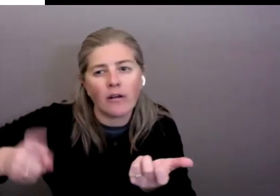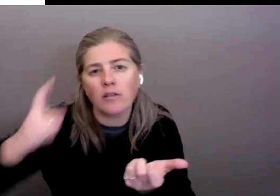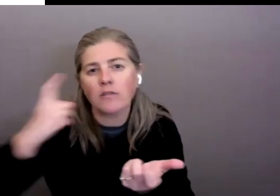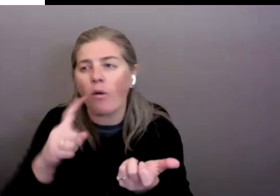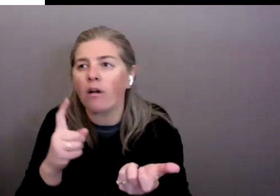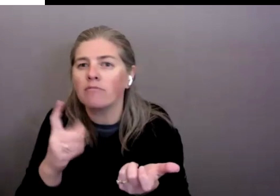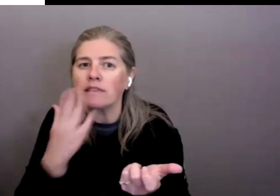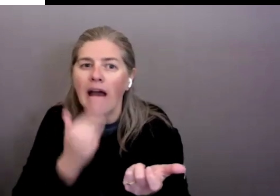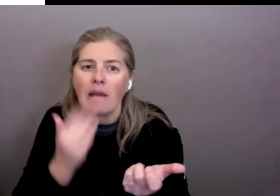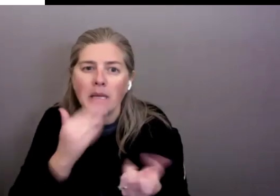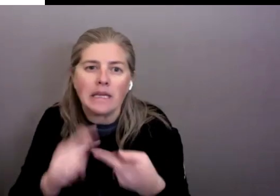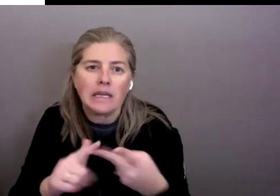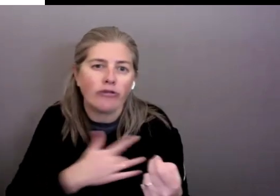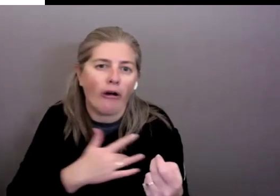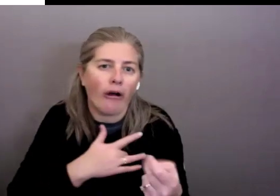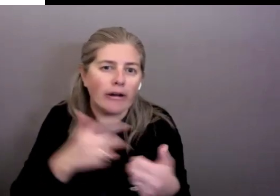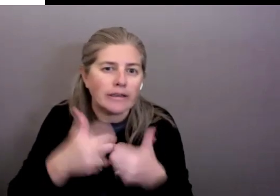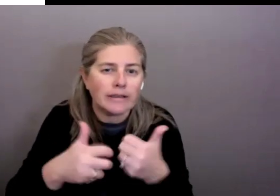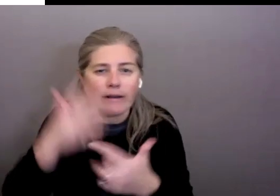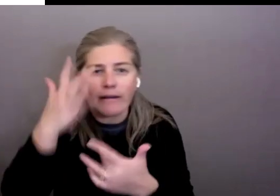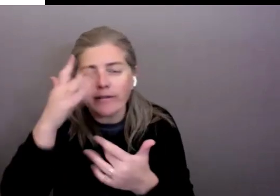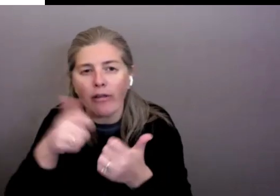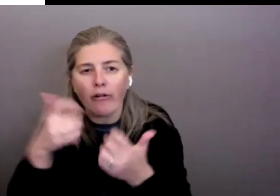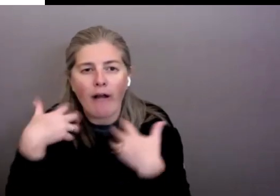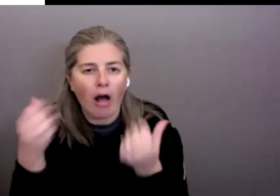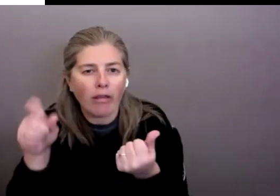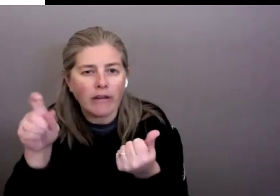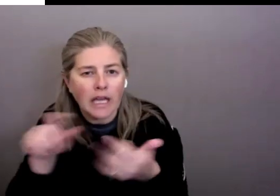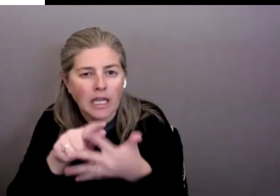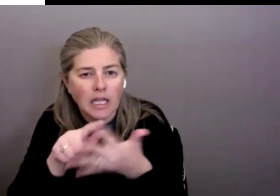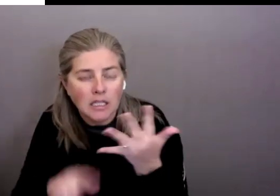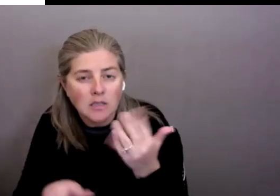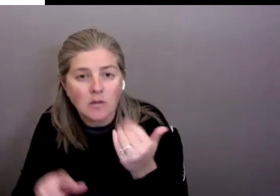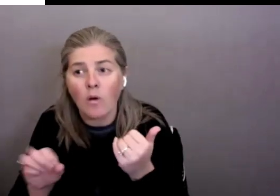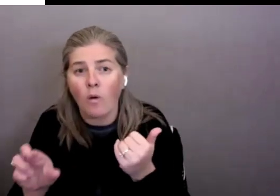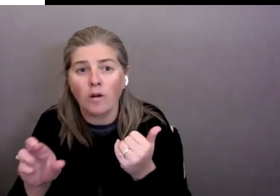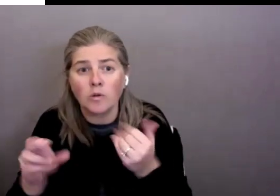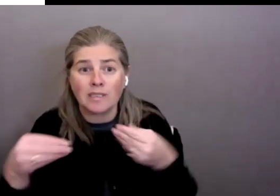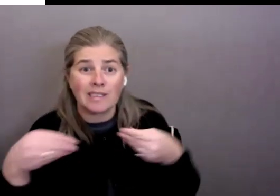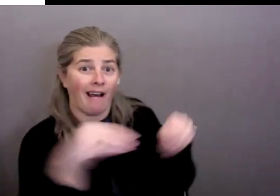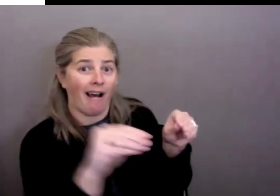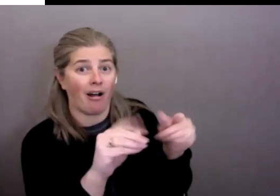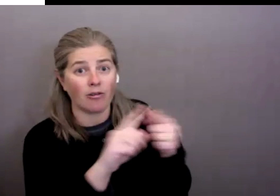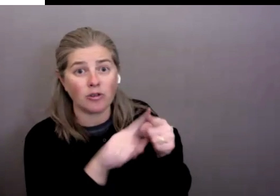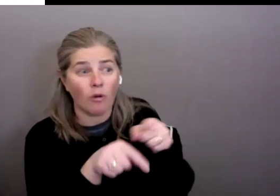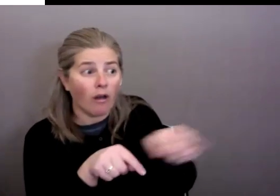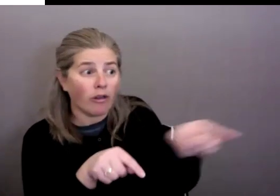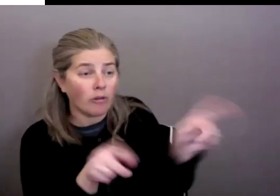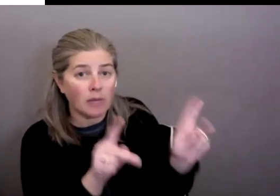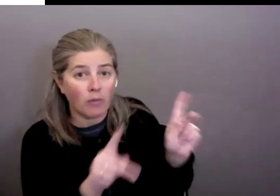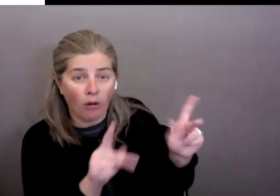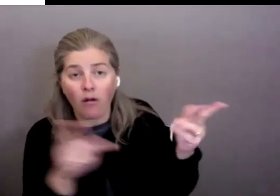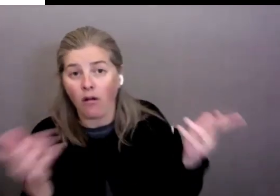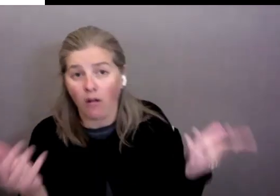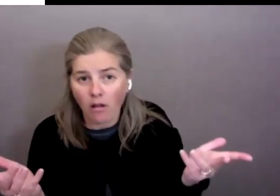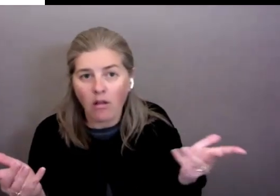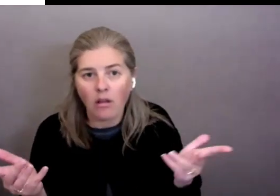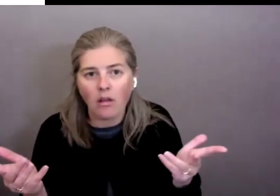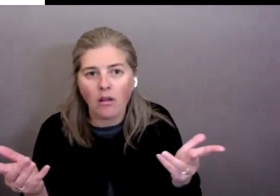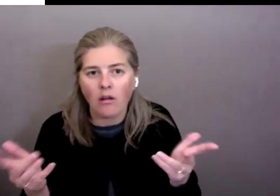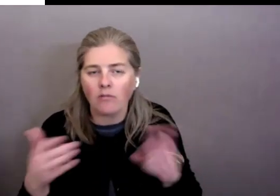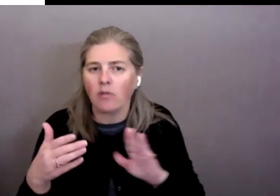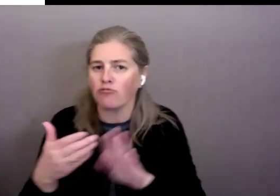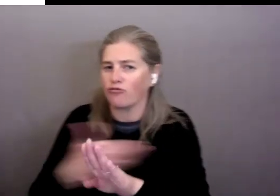and cardiovascular conditions and other health needs, or to sell those meals to other entities on their behalf, prior approval